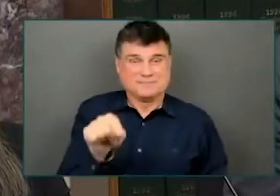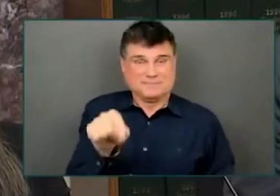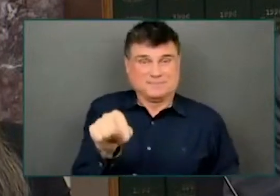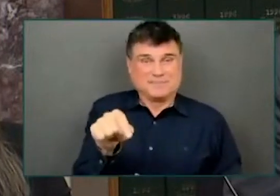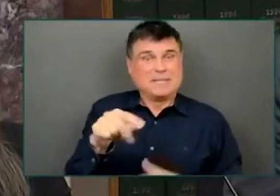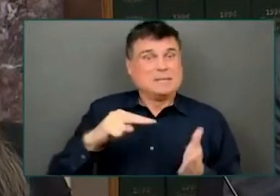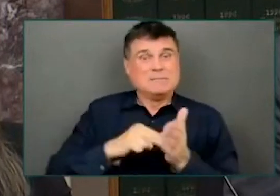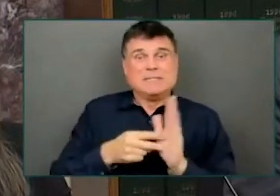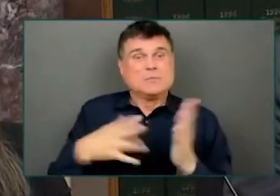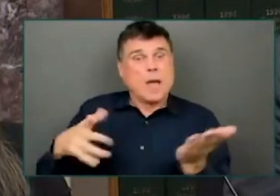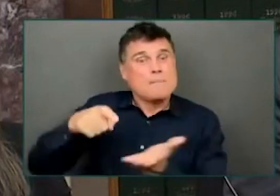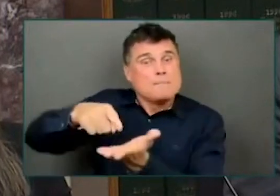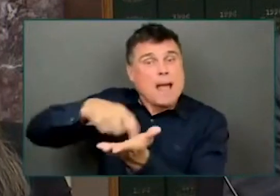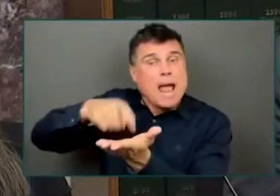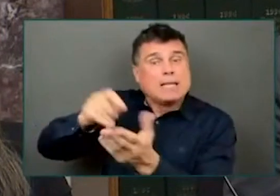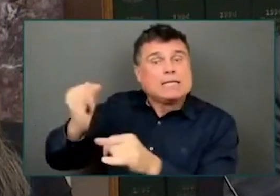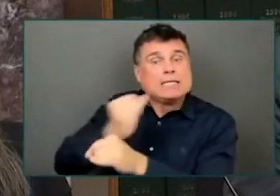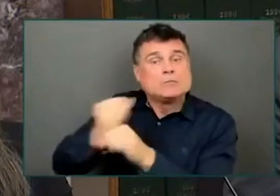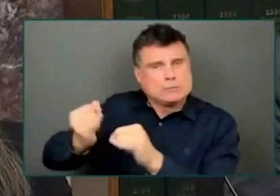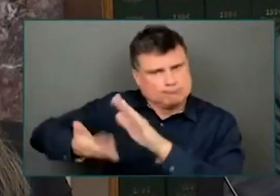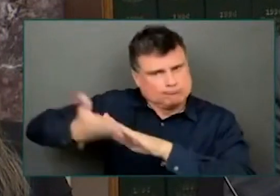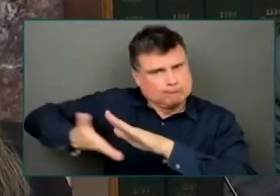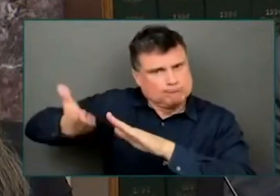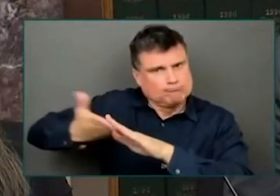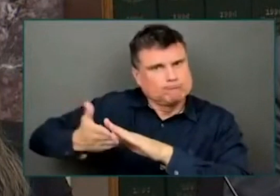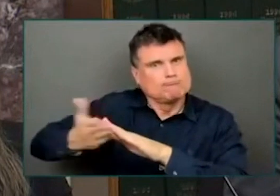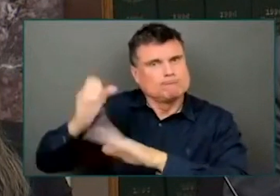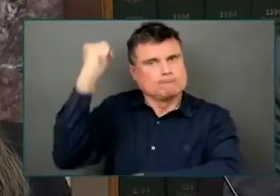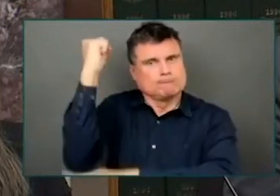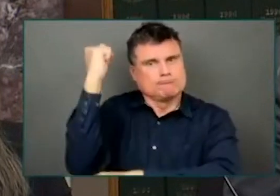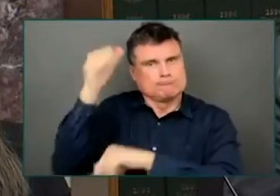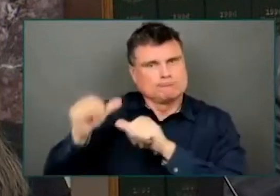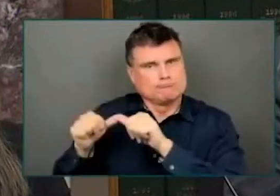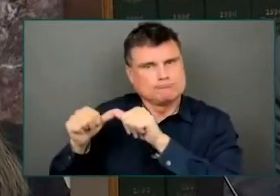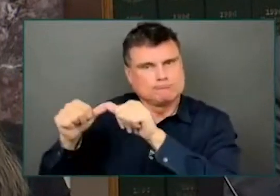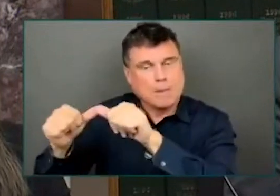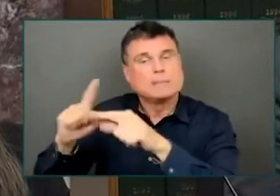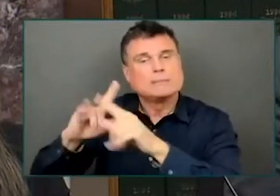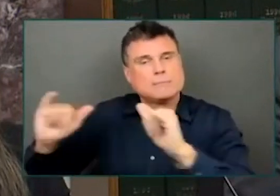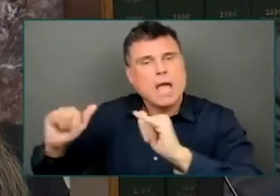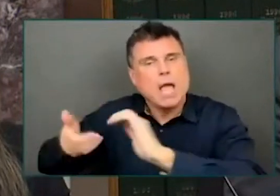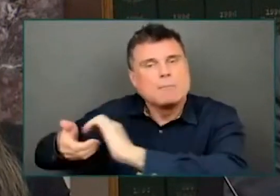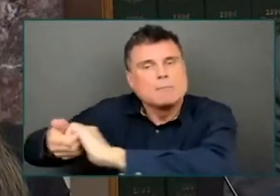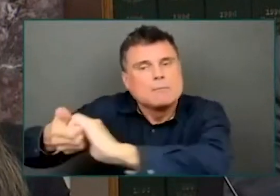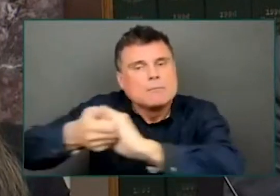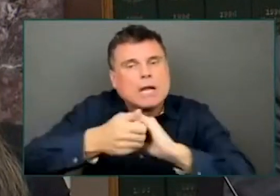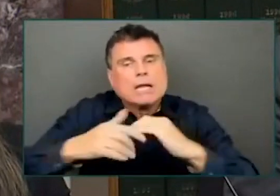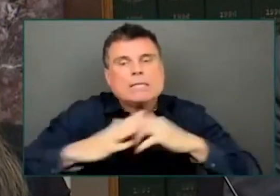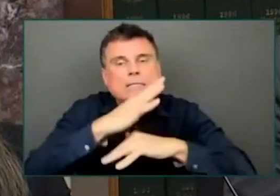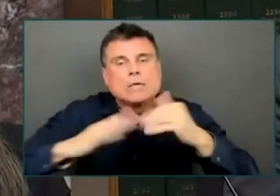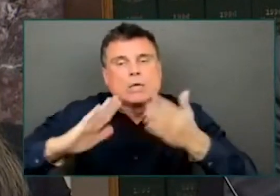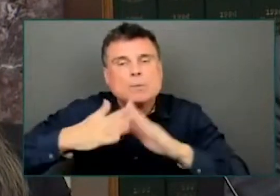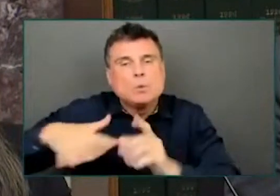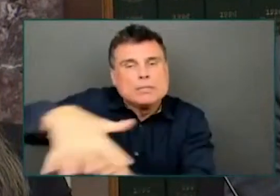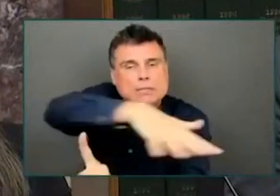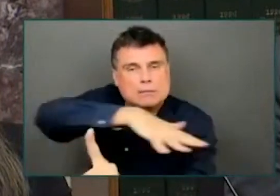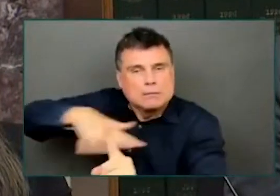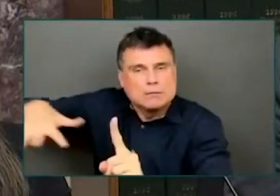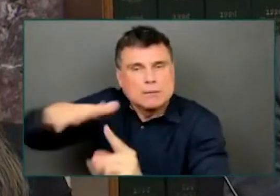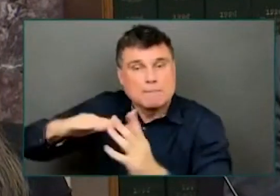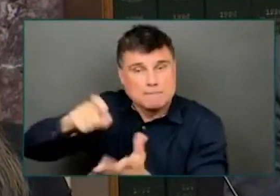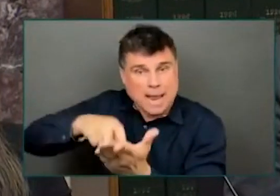advance reconciliation. Our province, Mr. Speaker, is also home to a thriving life sciences